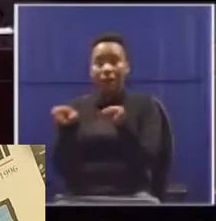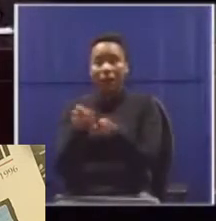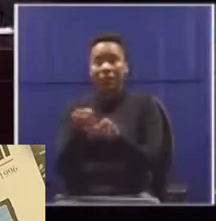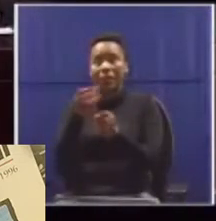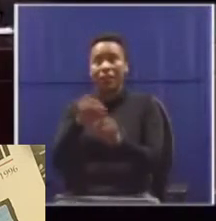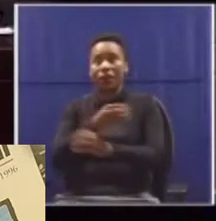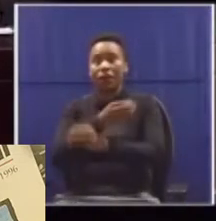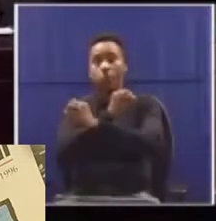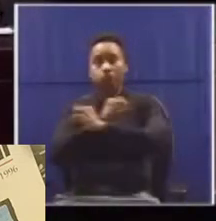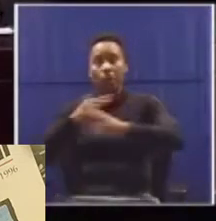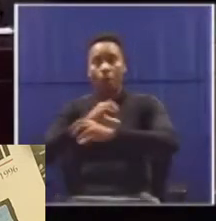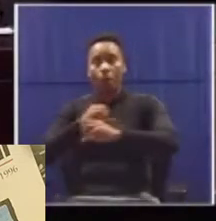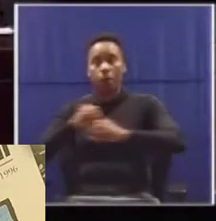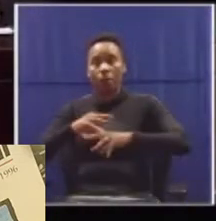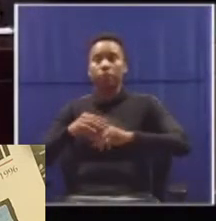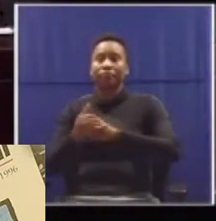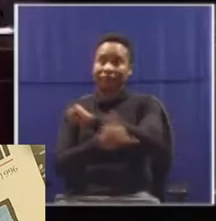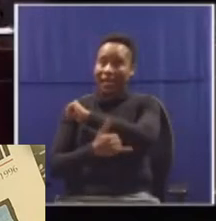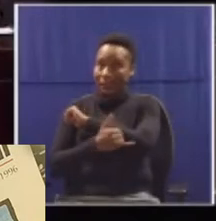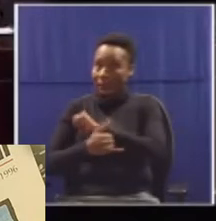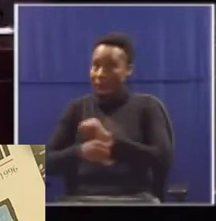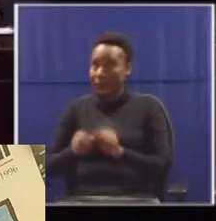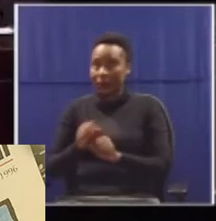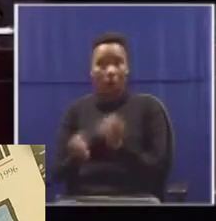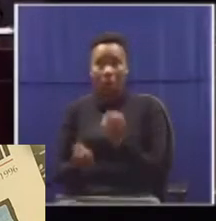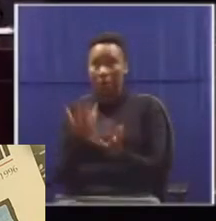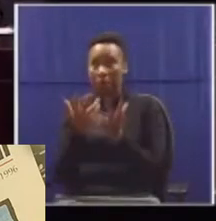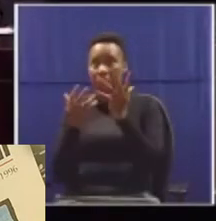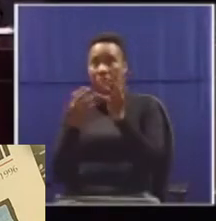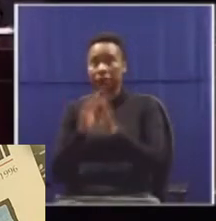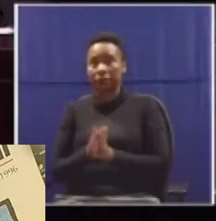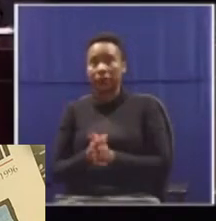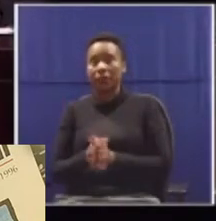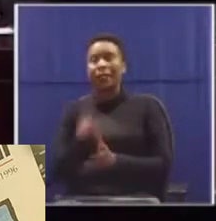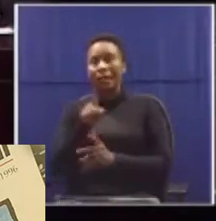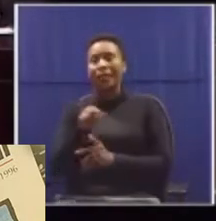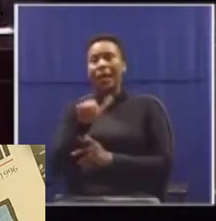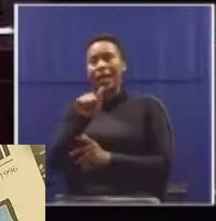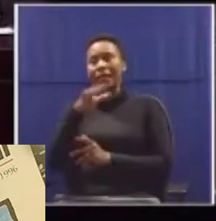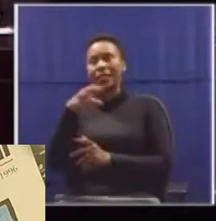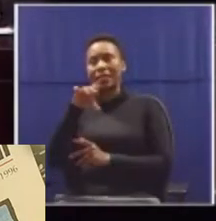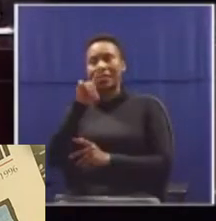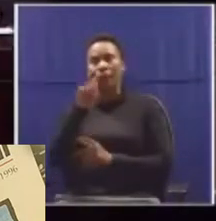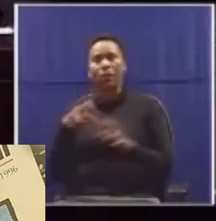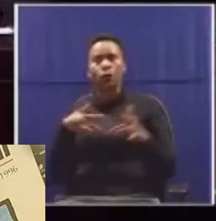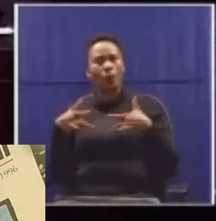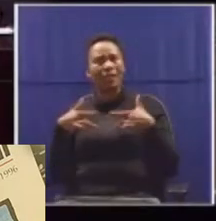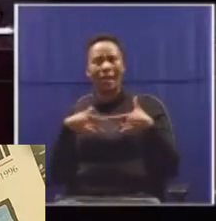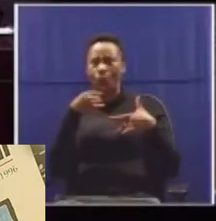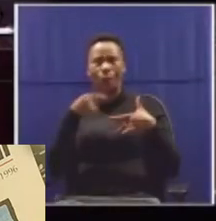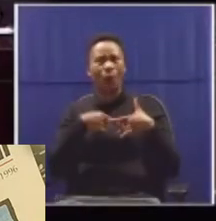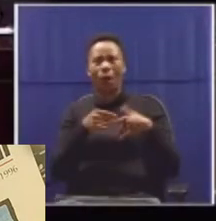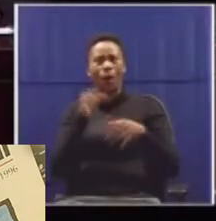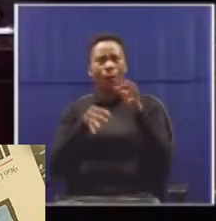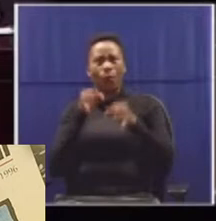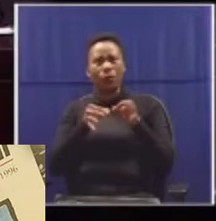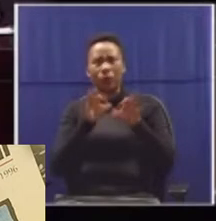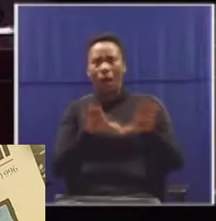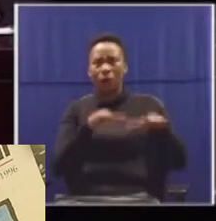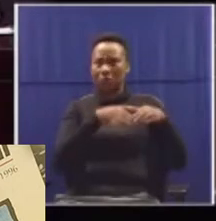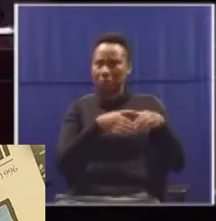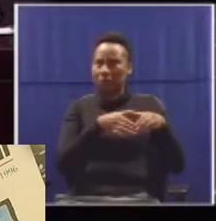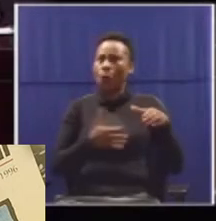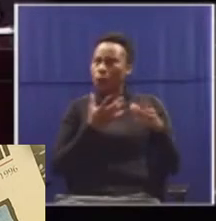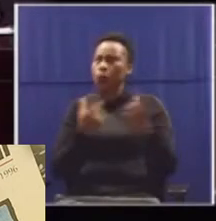this is the case the acdp also calls for an increased political will to carry out the Zonda commission